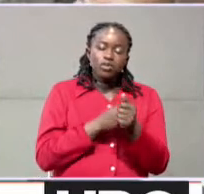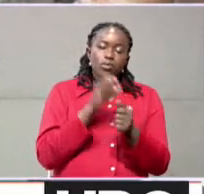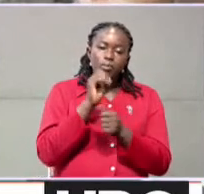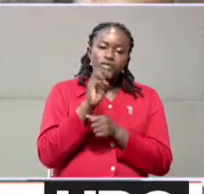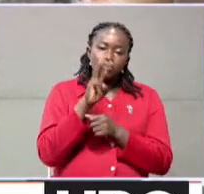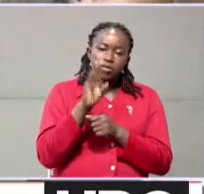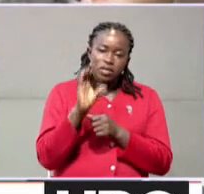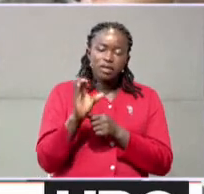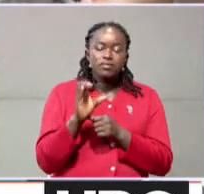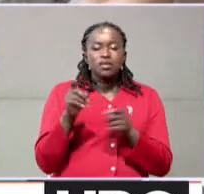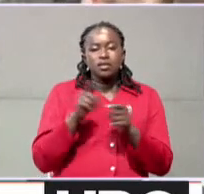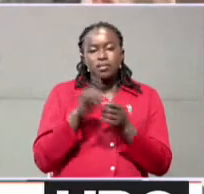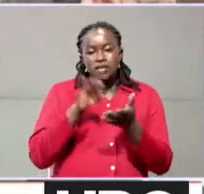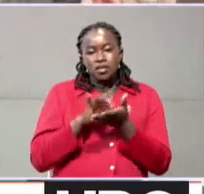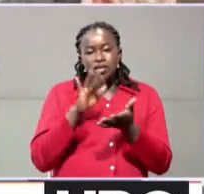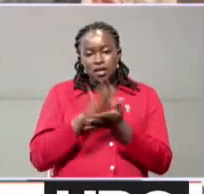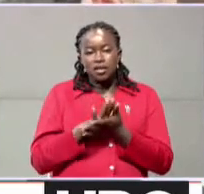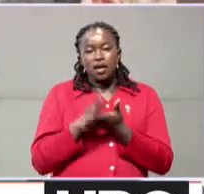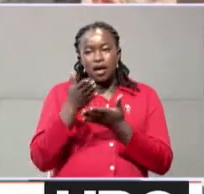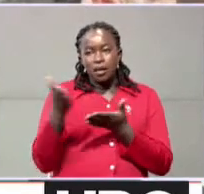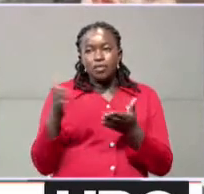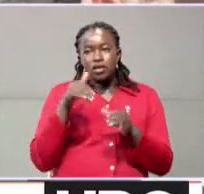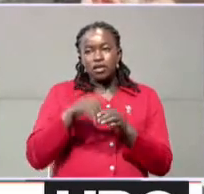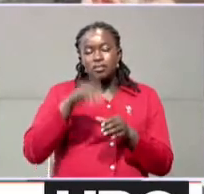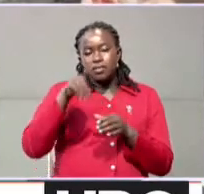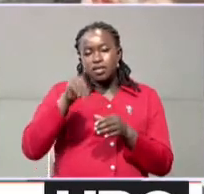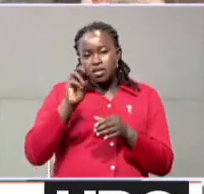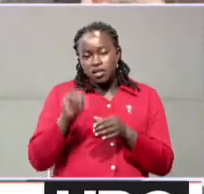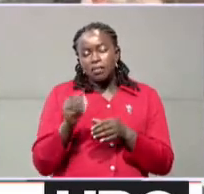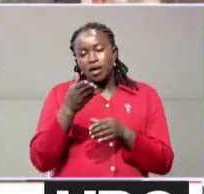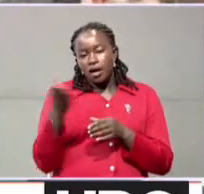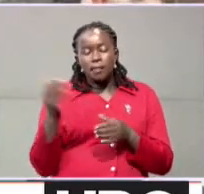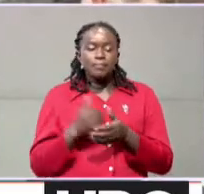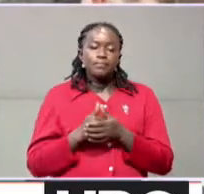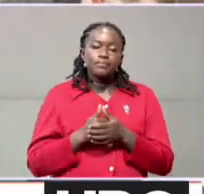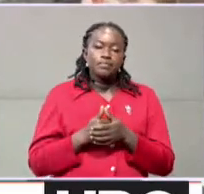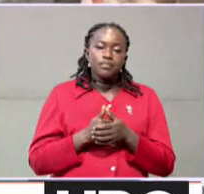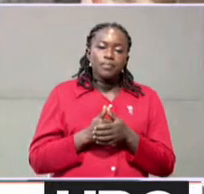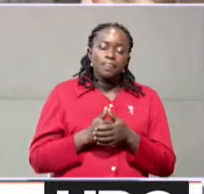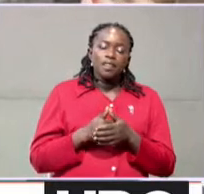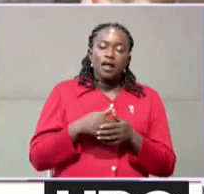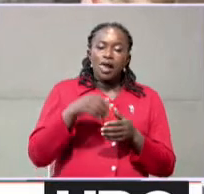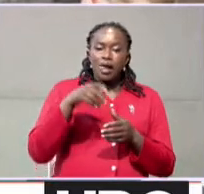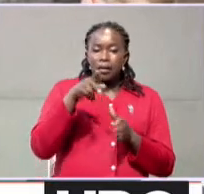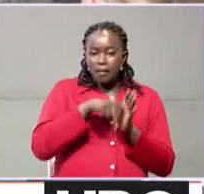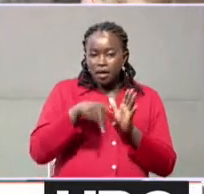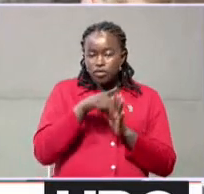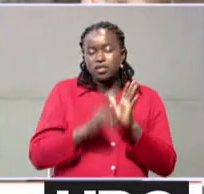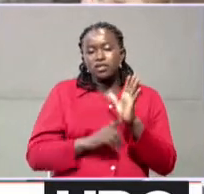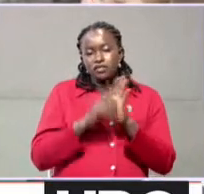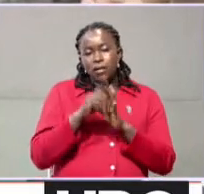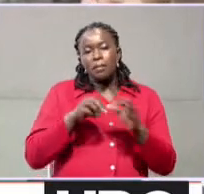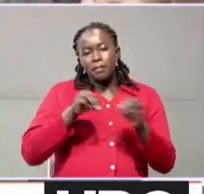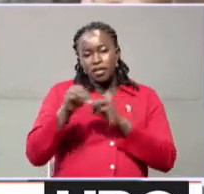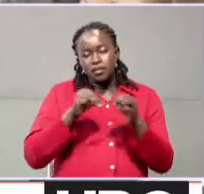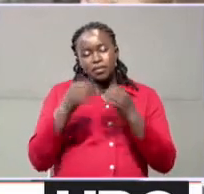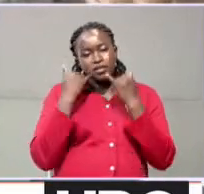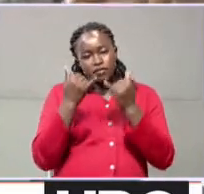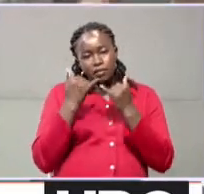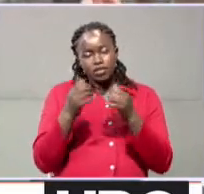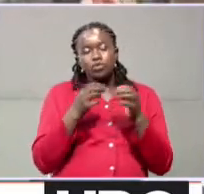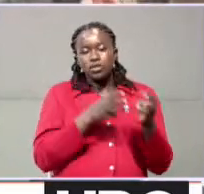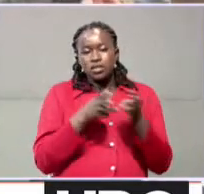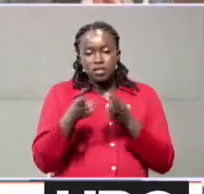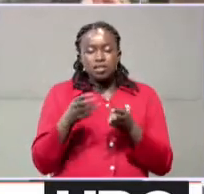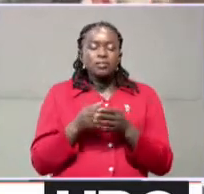on subsistence households in the pdmis pdmis is a parish development management information system